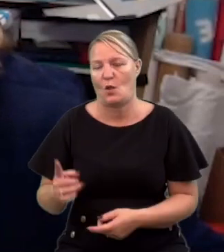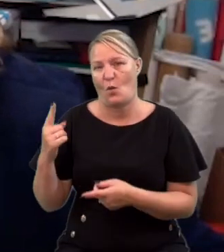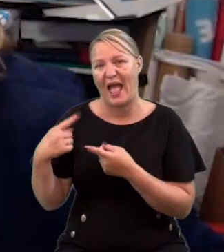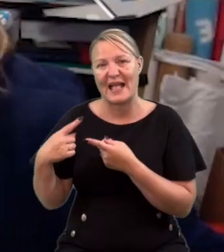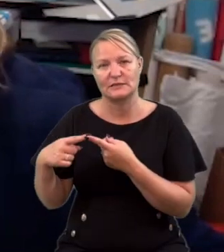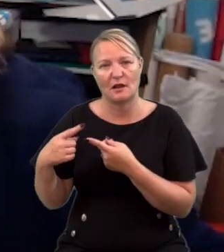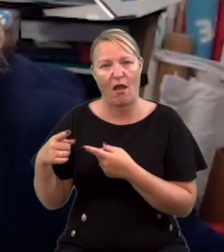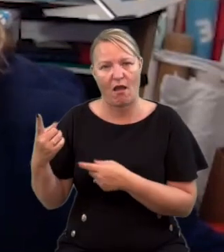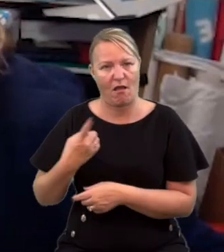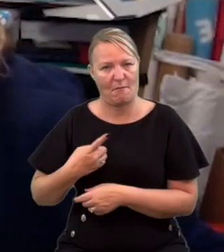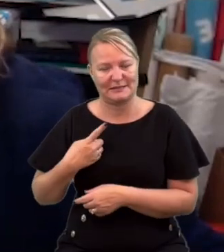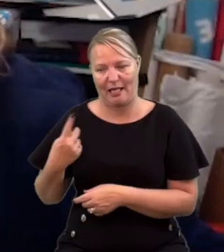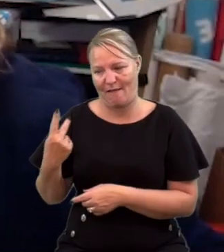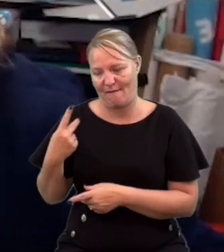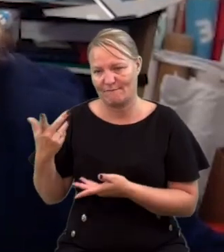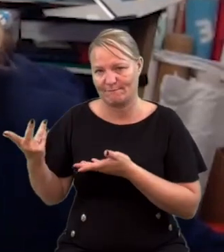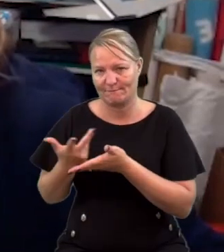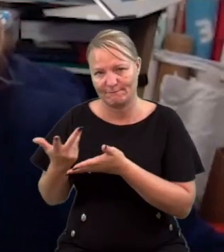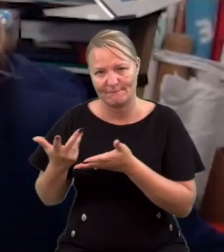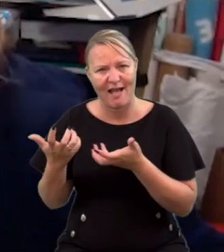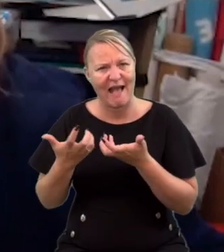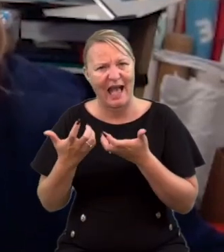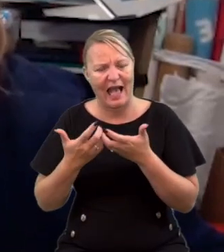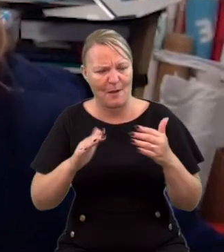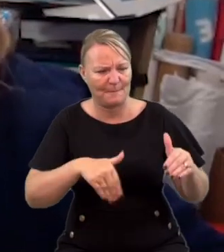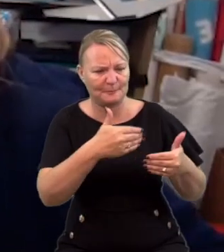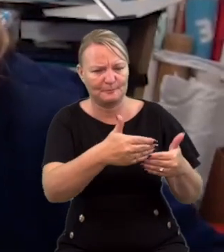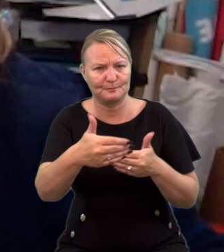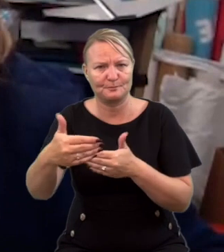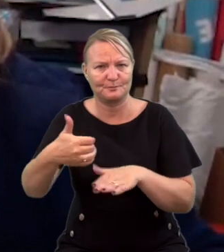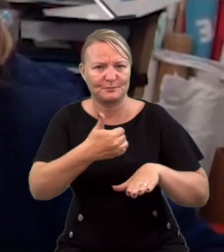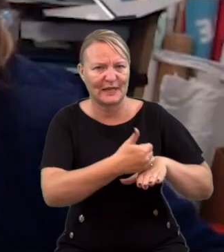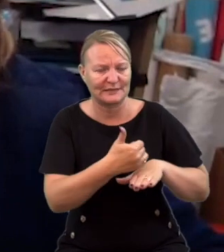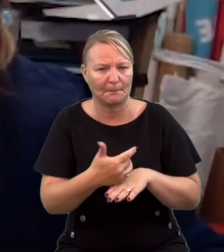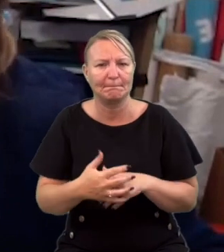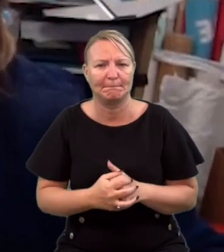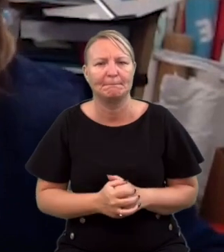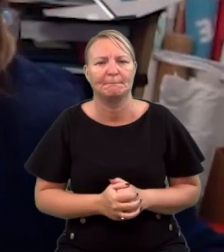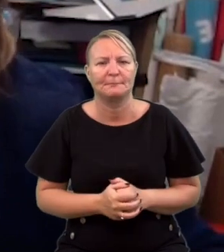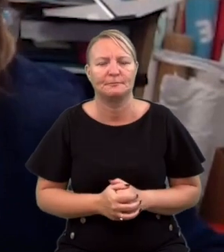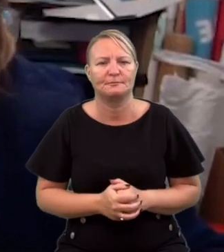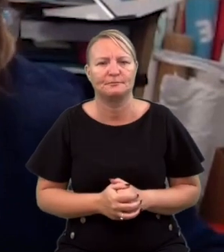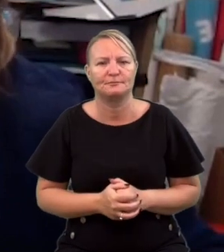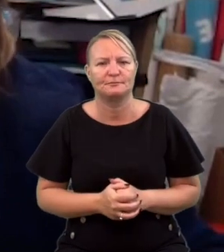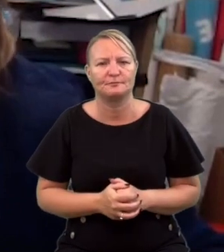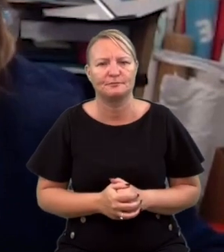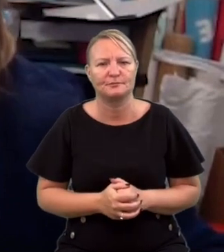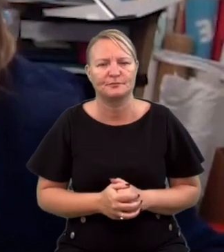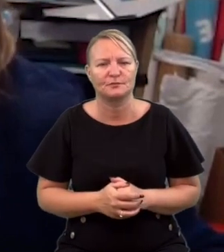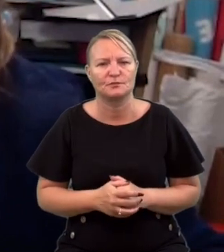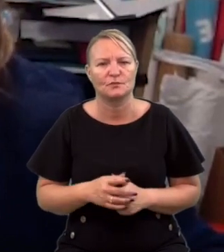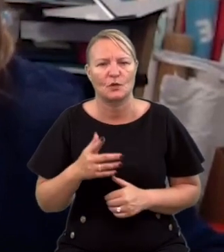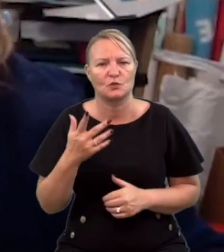Esther and I have been talking about how to kind of stage the piece. There's a very strong idea of this concept